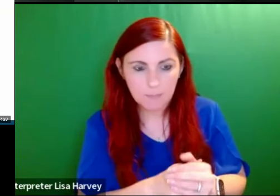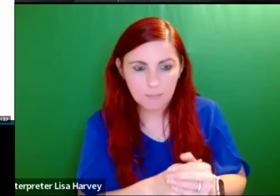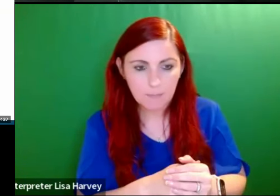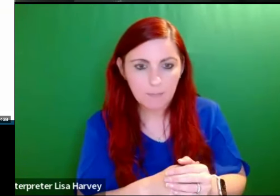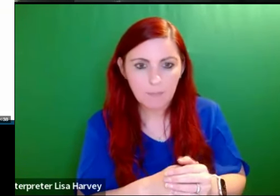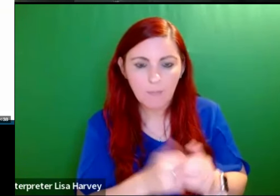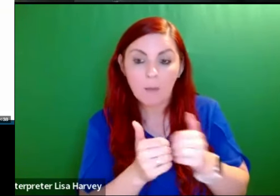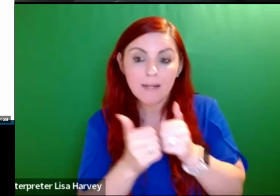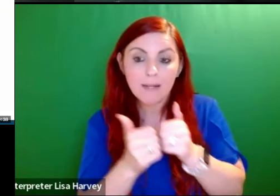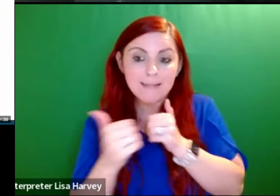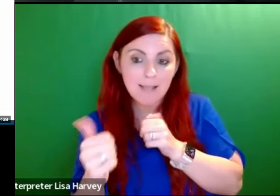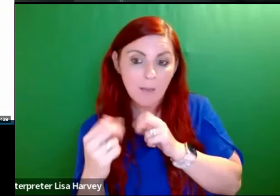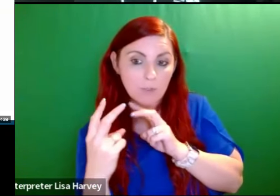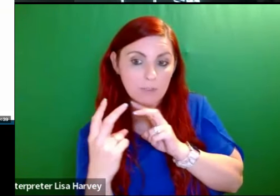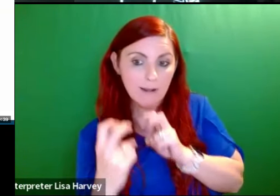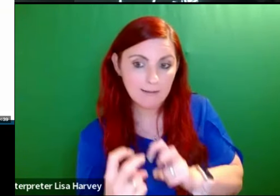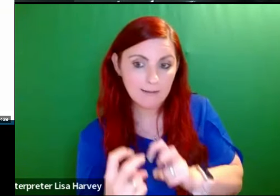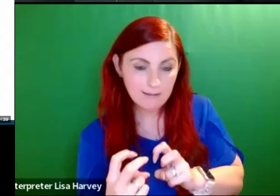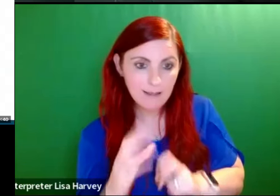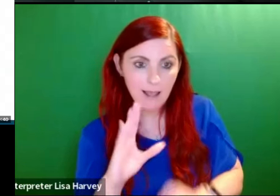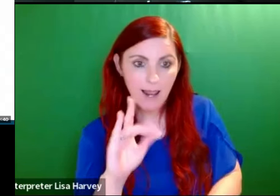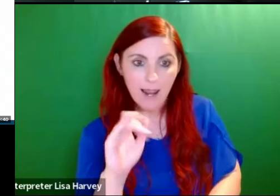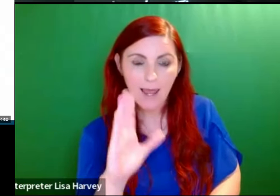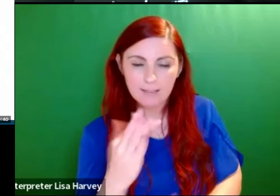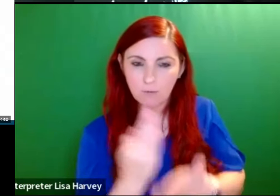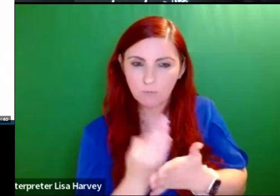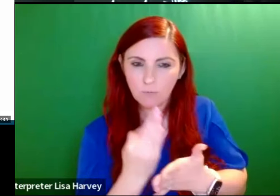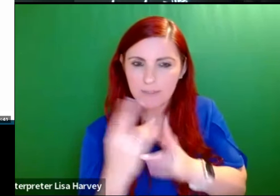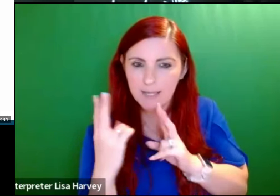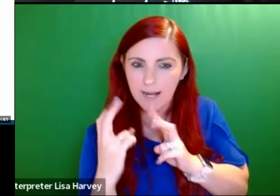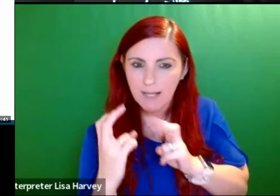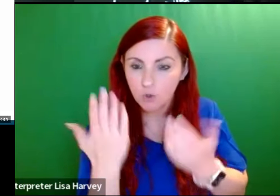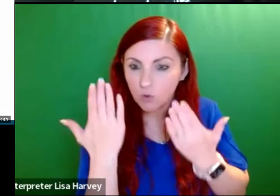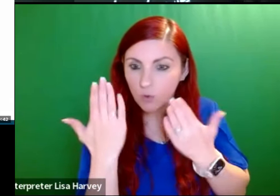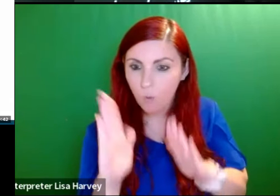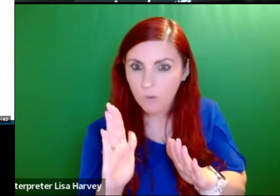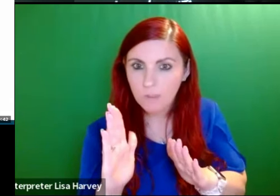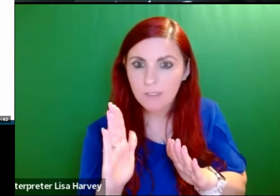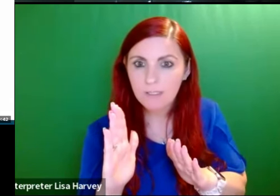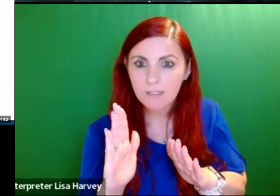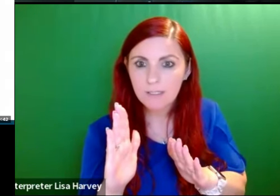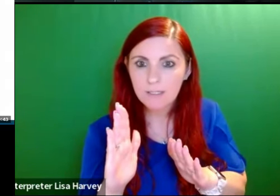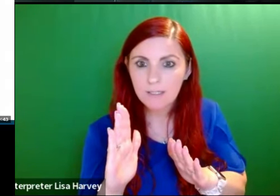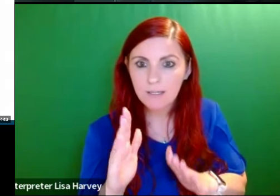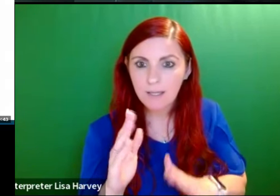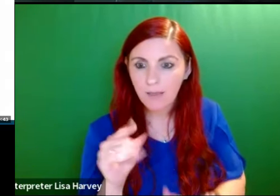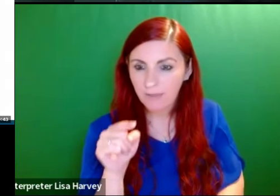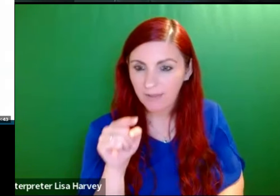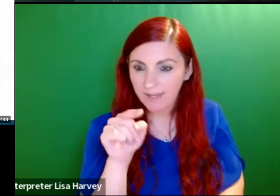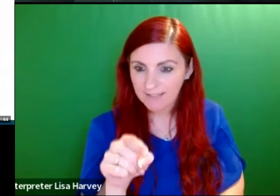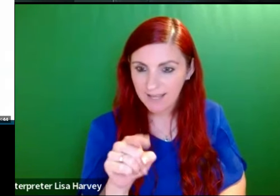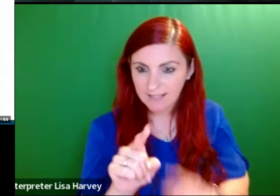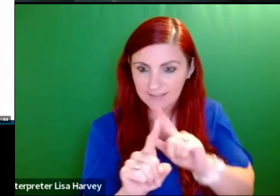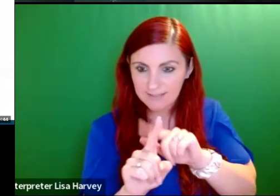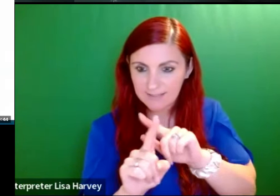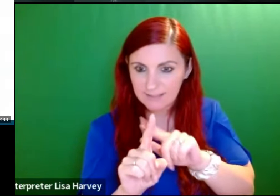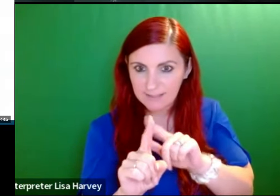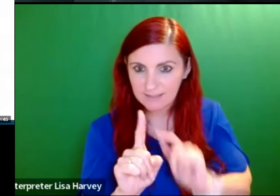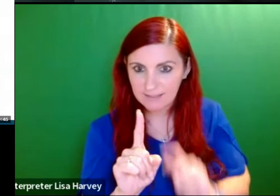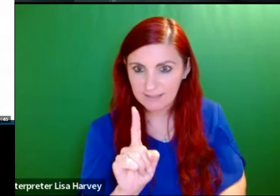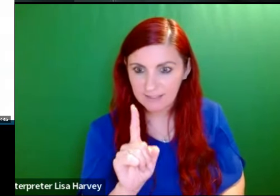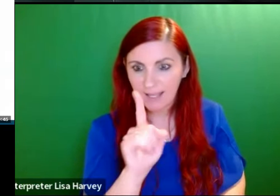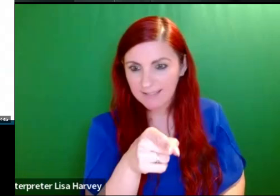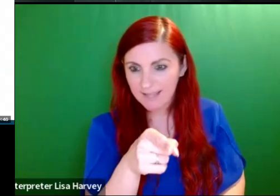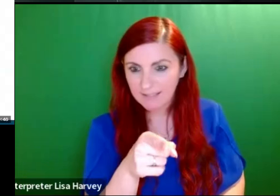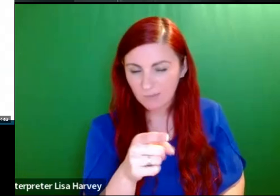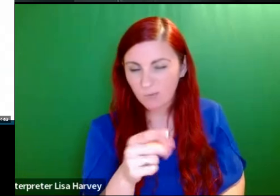separate analysis, I did a lexical frequency analysis and showed that index signs, which are typically pointing